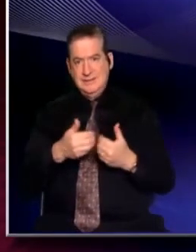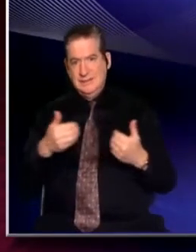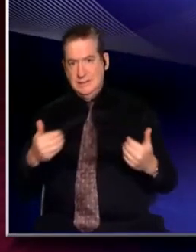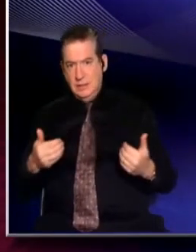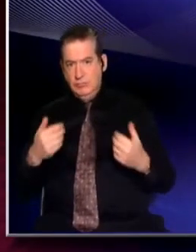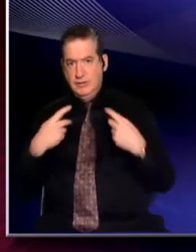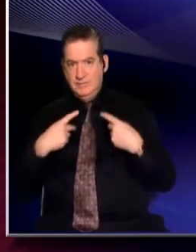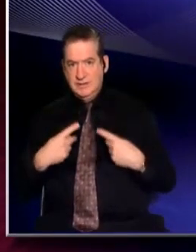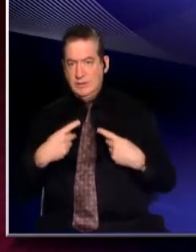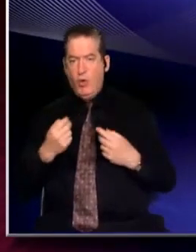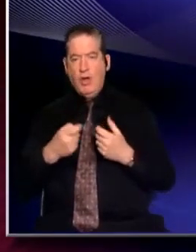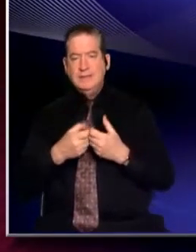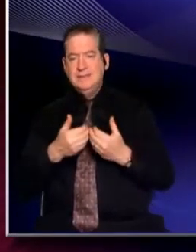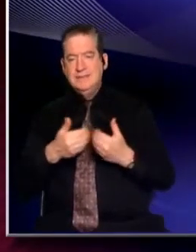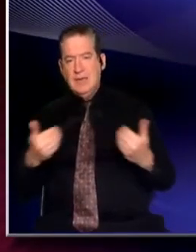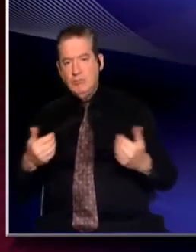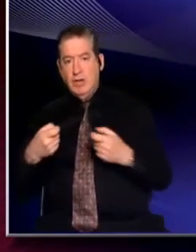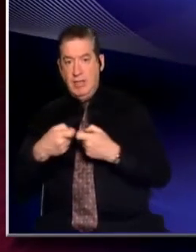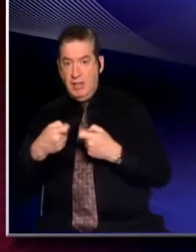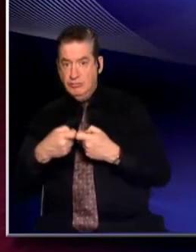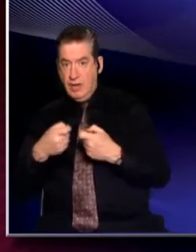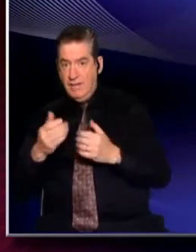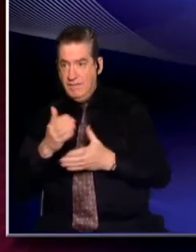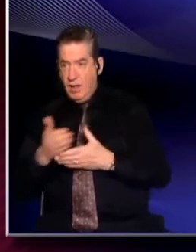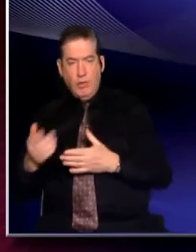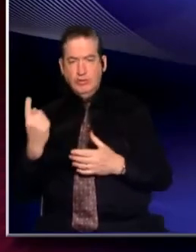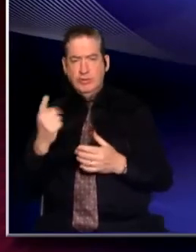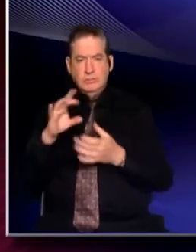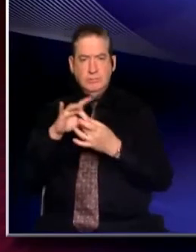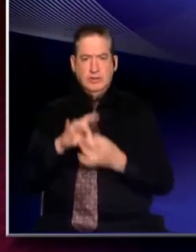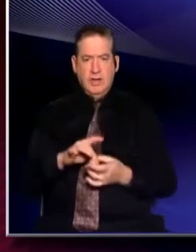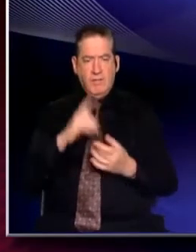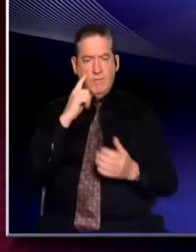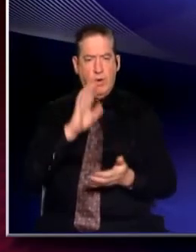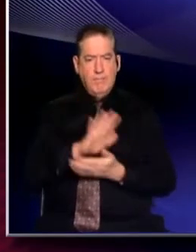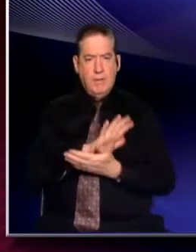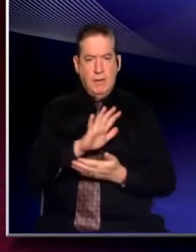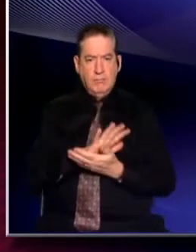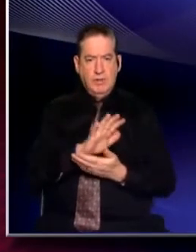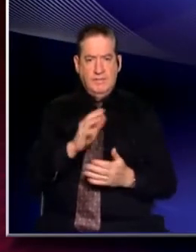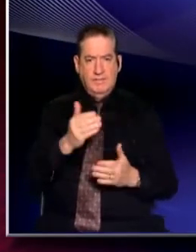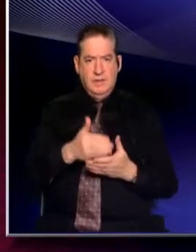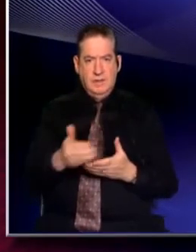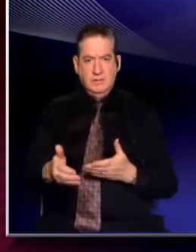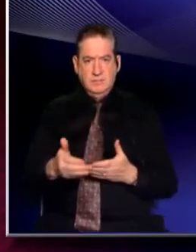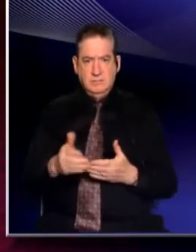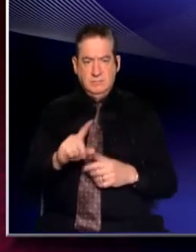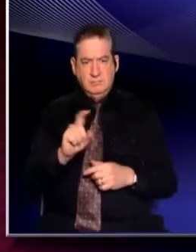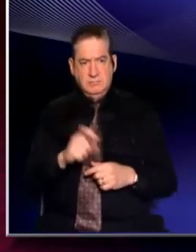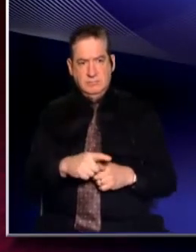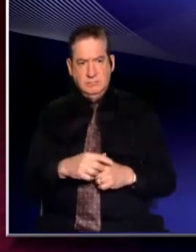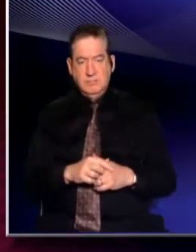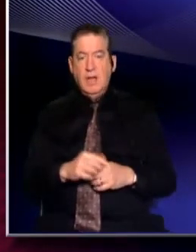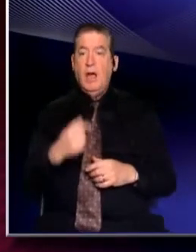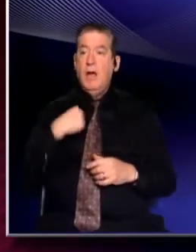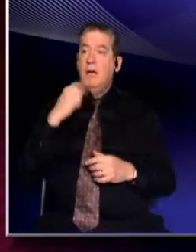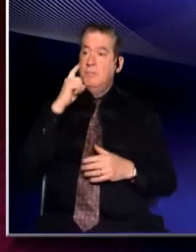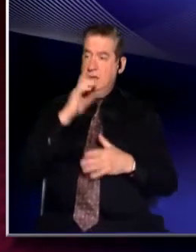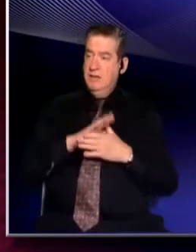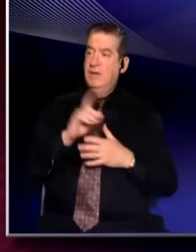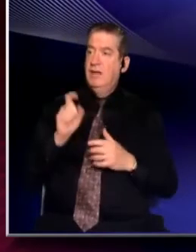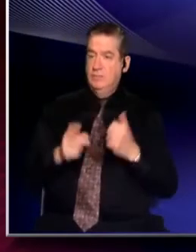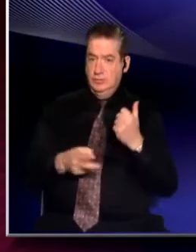physical, or I'm sorry, a separate electronic file, or does it only pertain to paper files? I believe that we would have to store